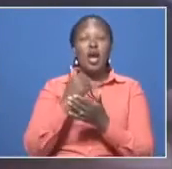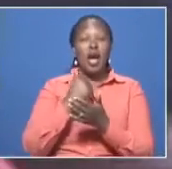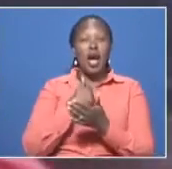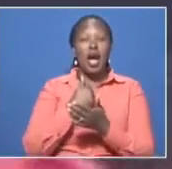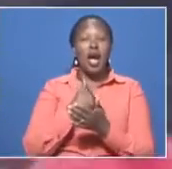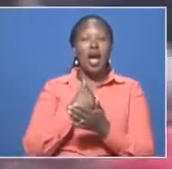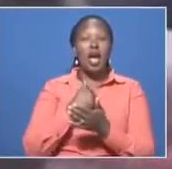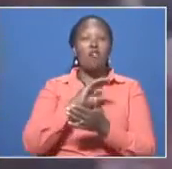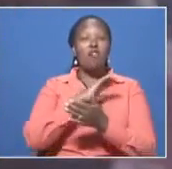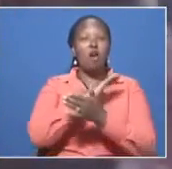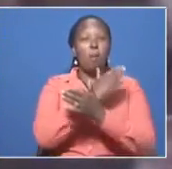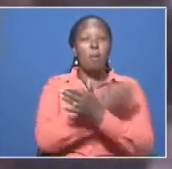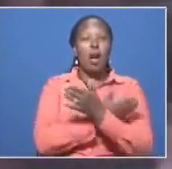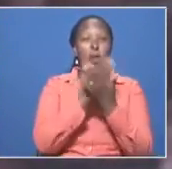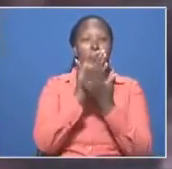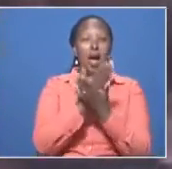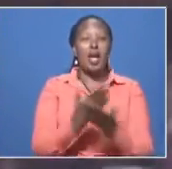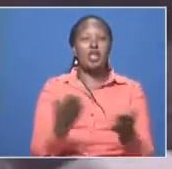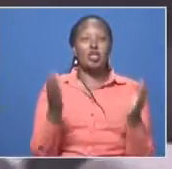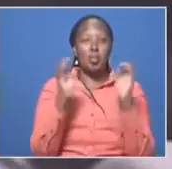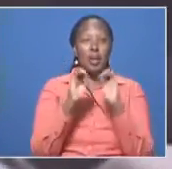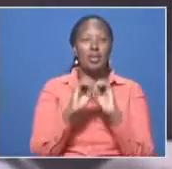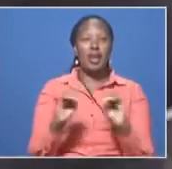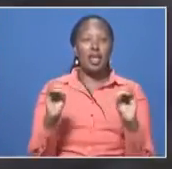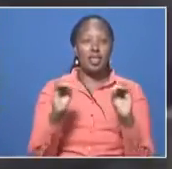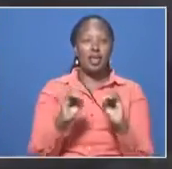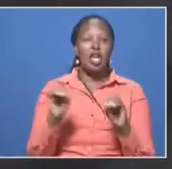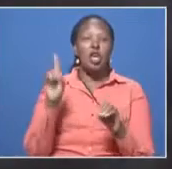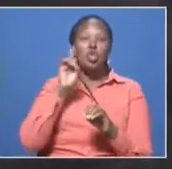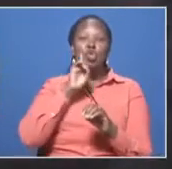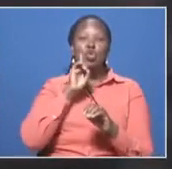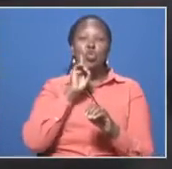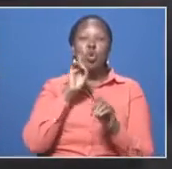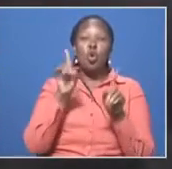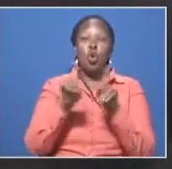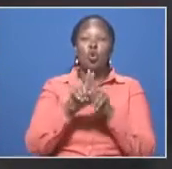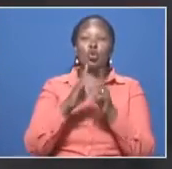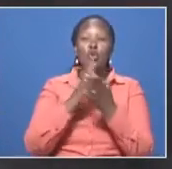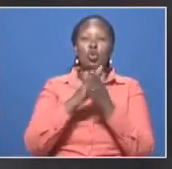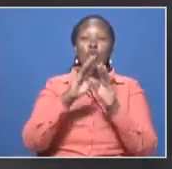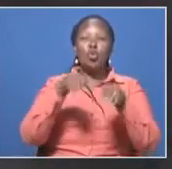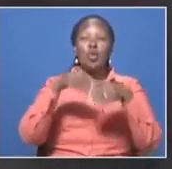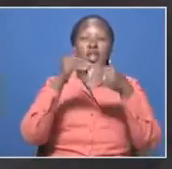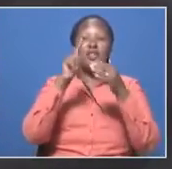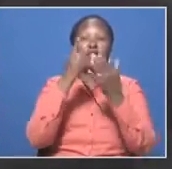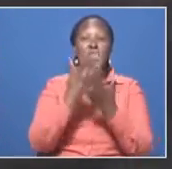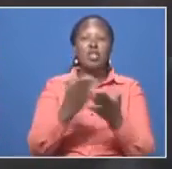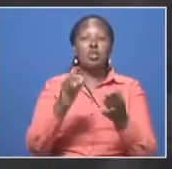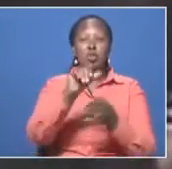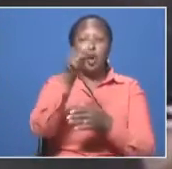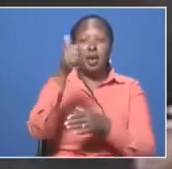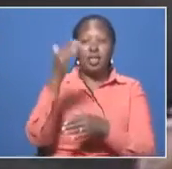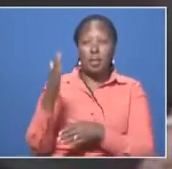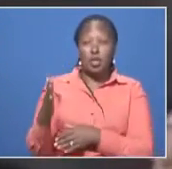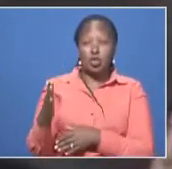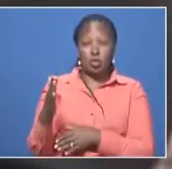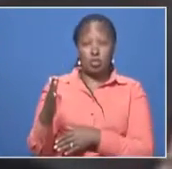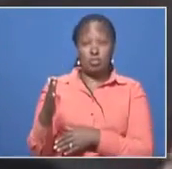instruments of power. Tomorrow, you will have to give those instruments to somebody